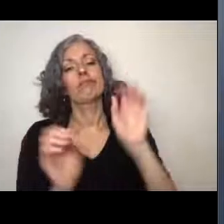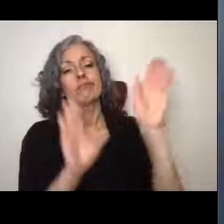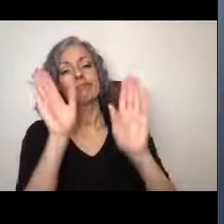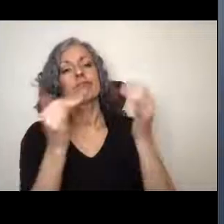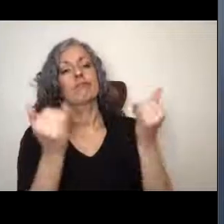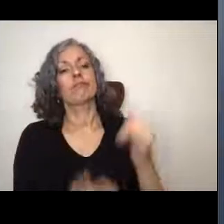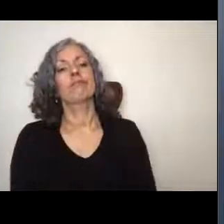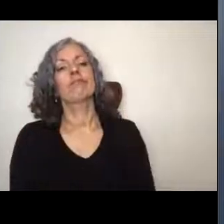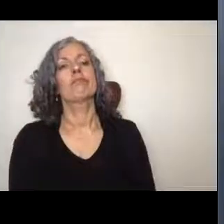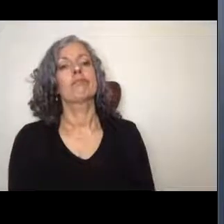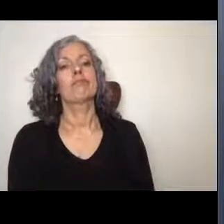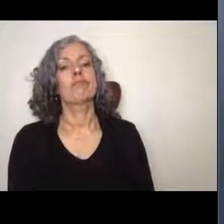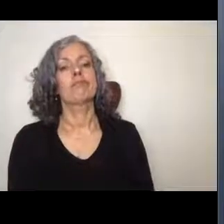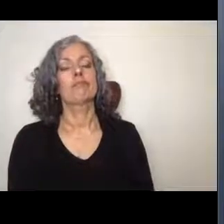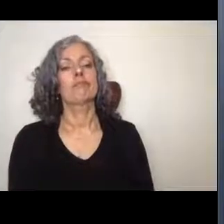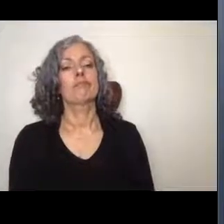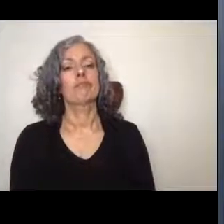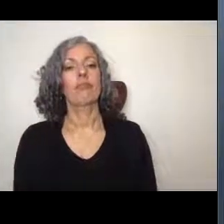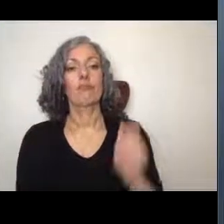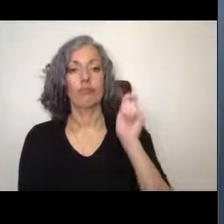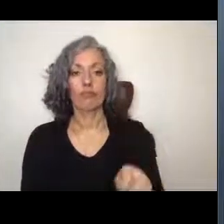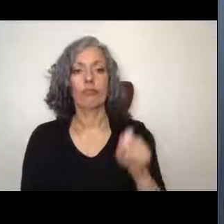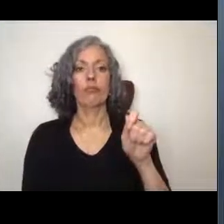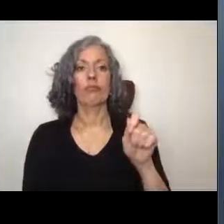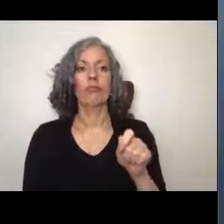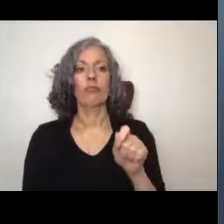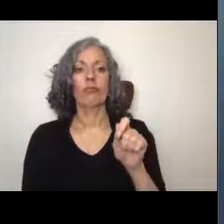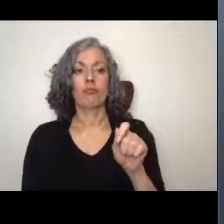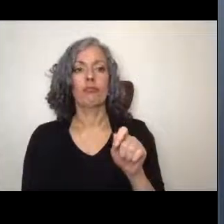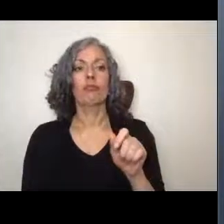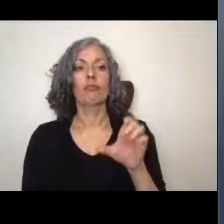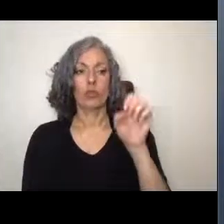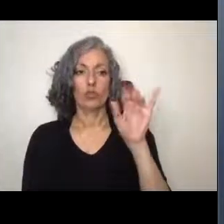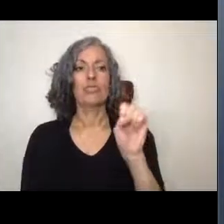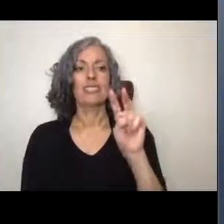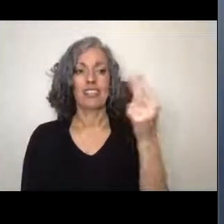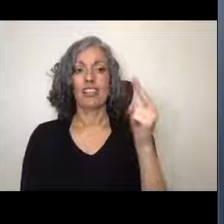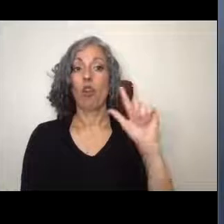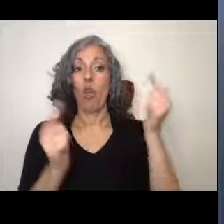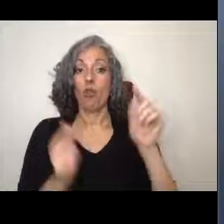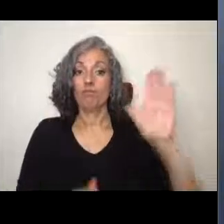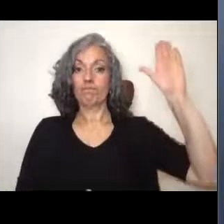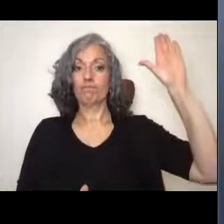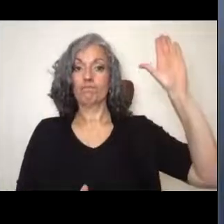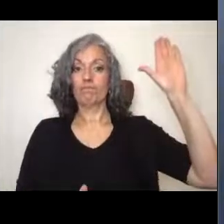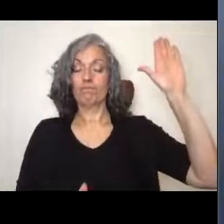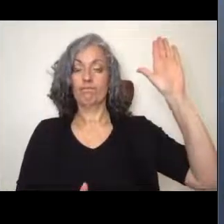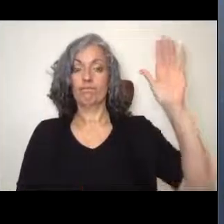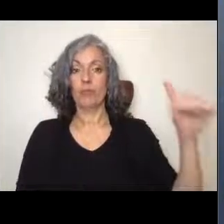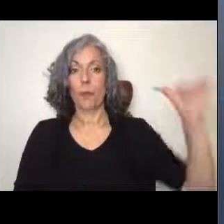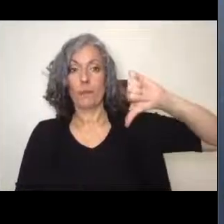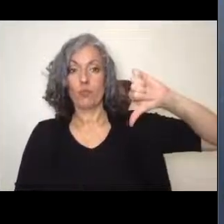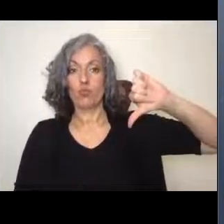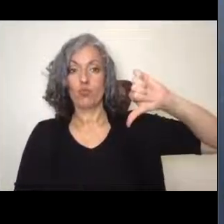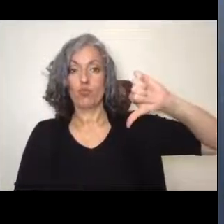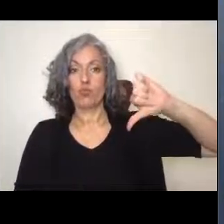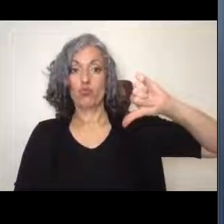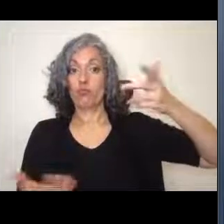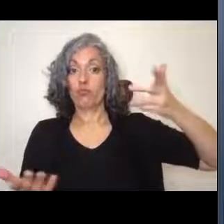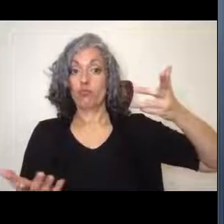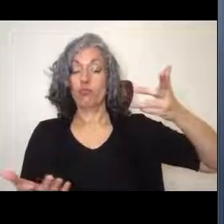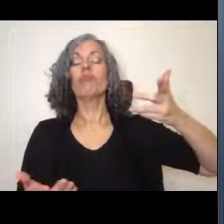from Commissioner Norton. Do I have a second? Grisby seconds. Grisby seconds. All those in favor? Aye. Opposed? Motion